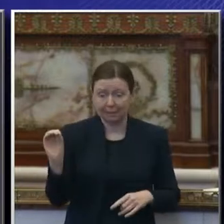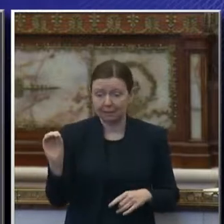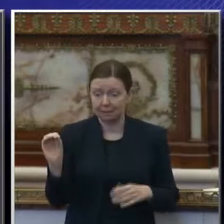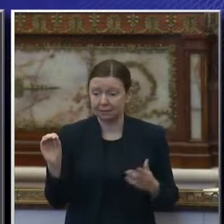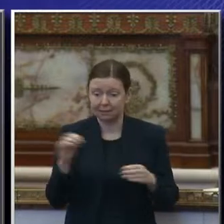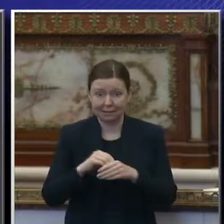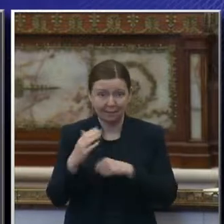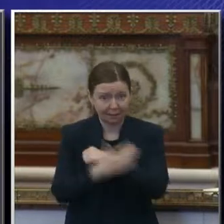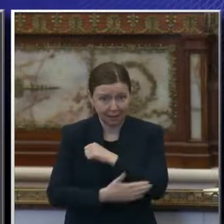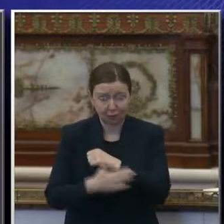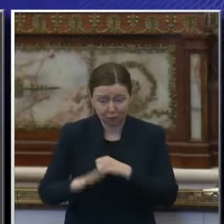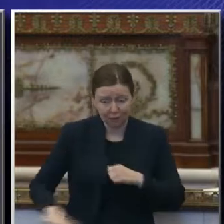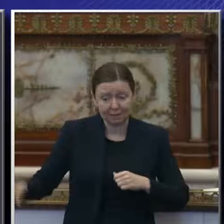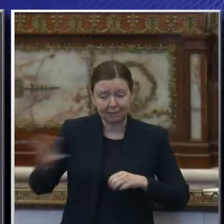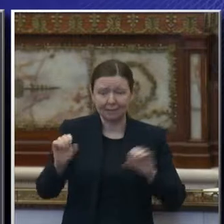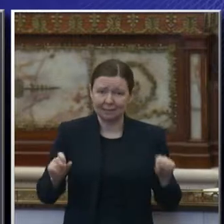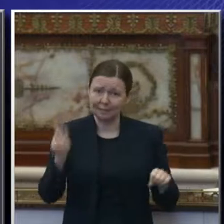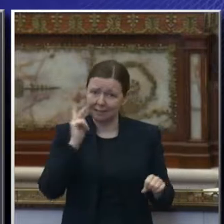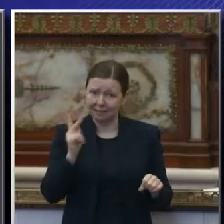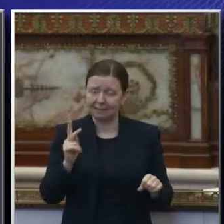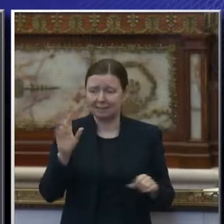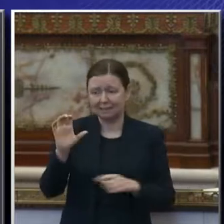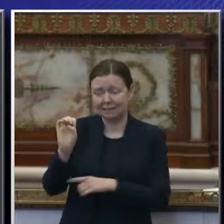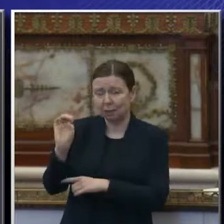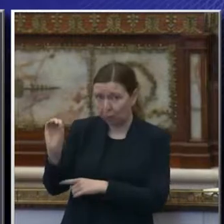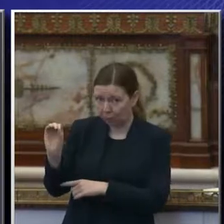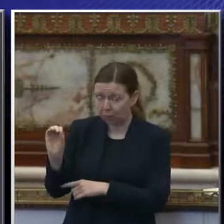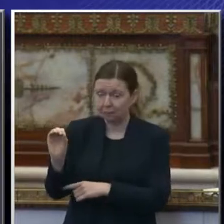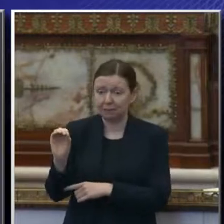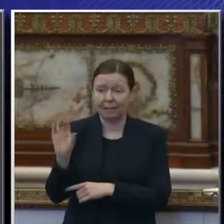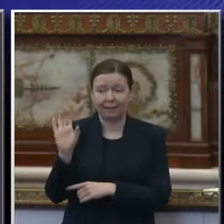the nation can see CEOs and